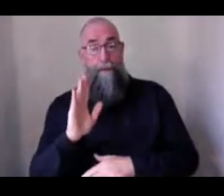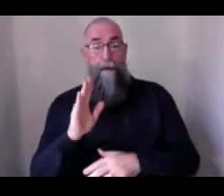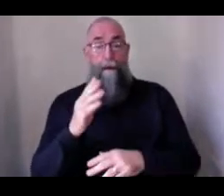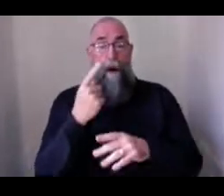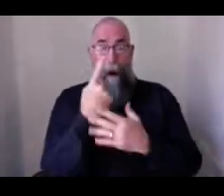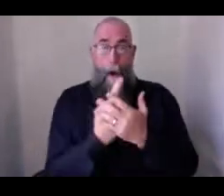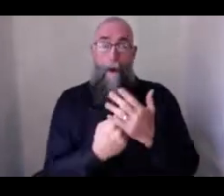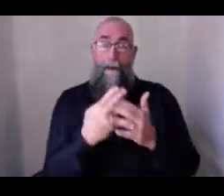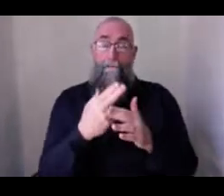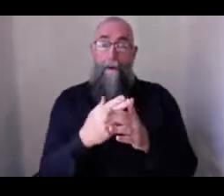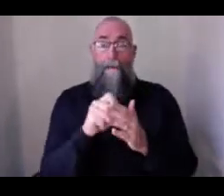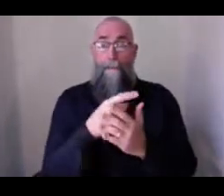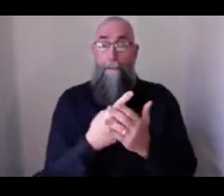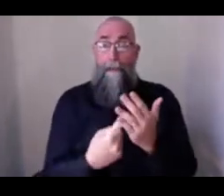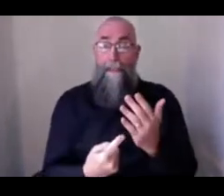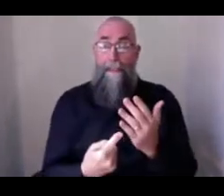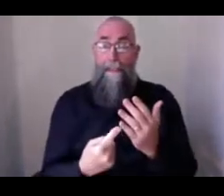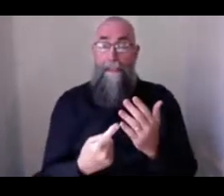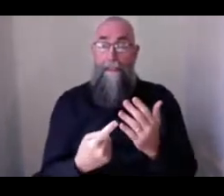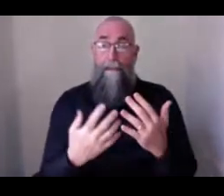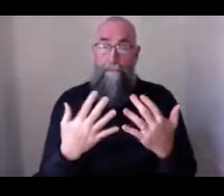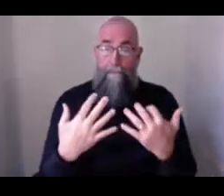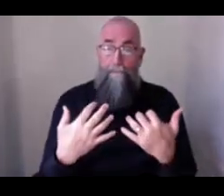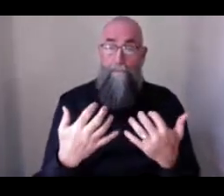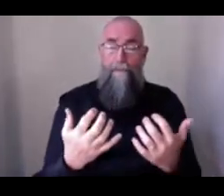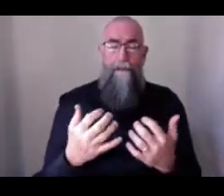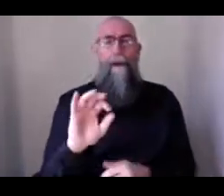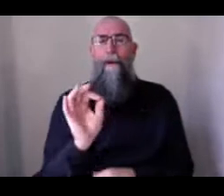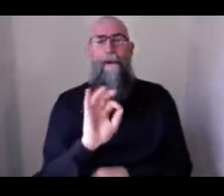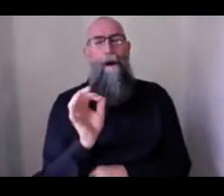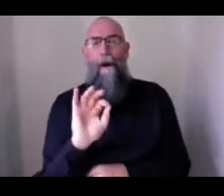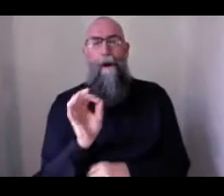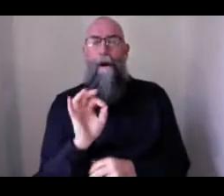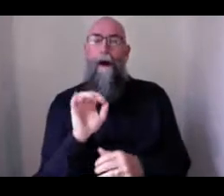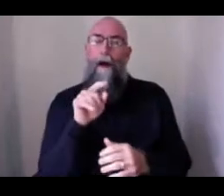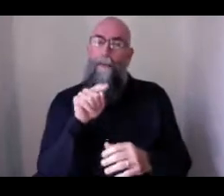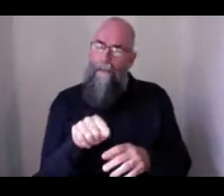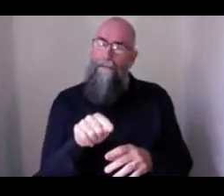it's just really just targeting, so you have your own, like a webinar that you feel like you have